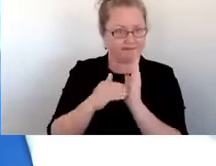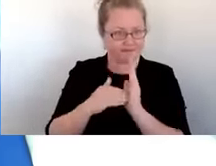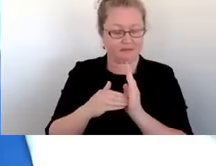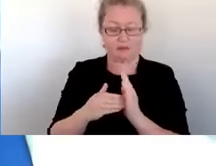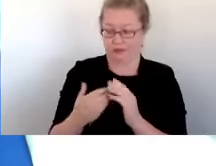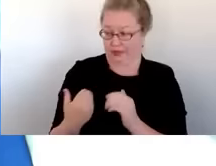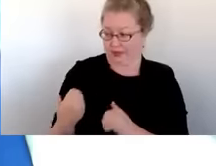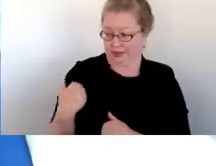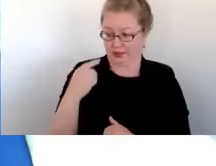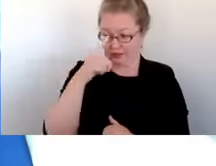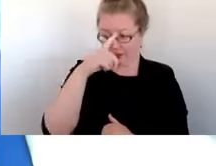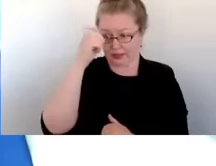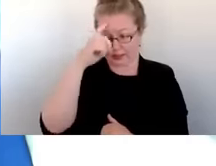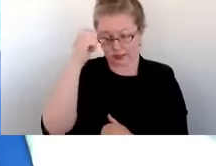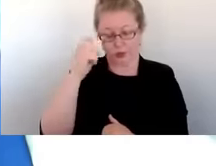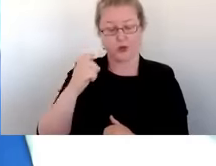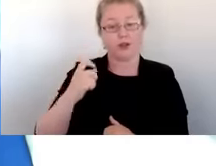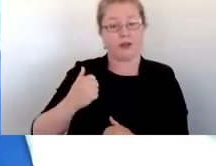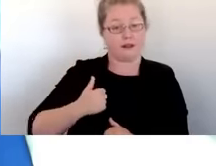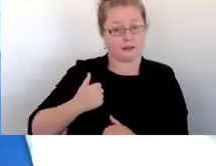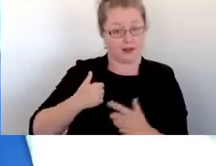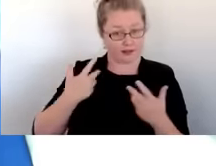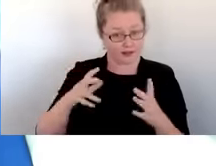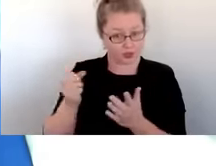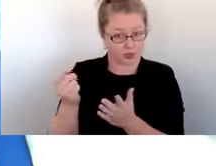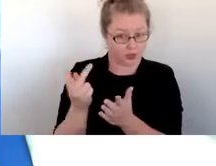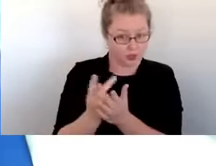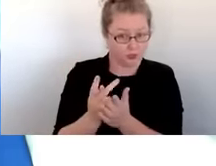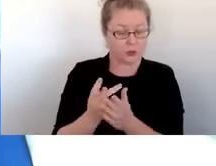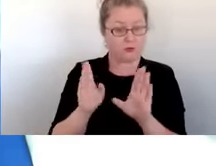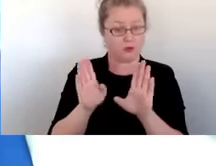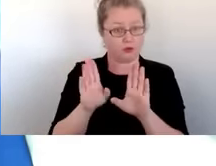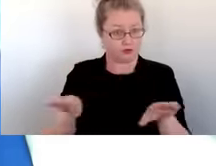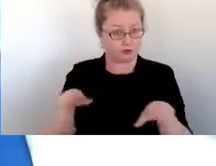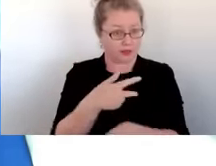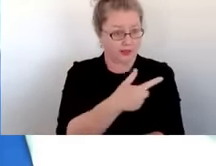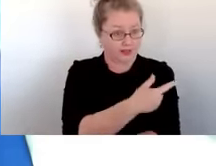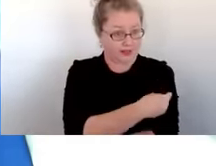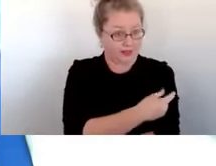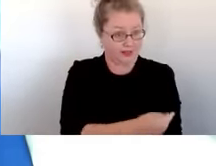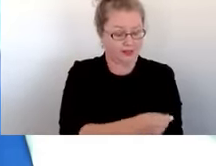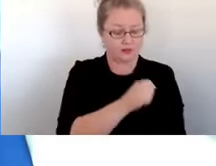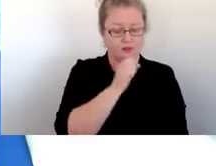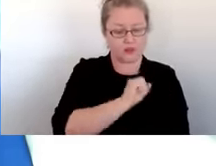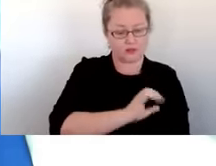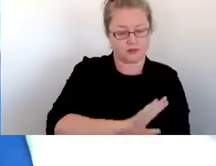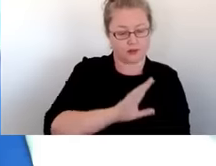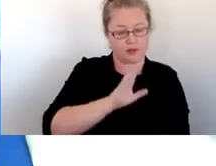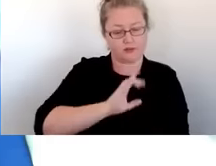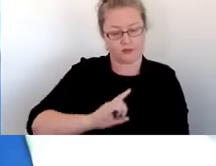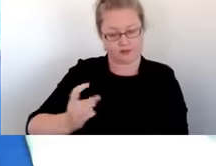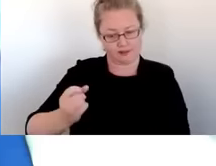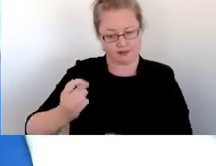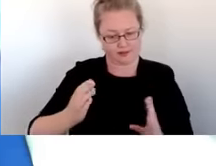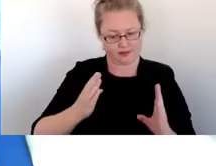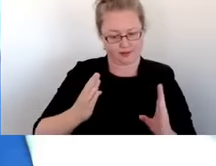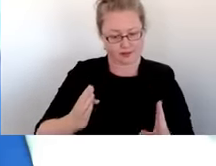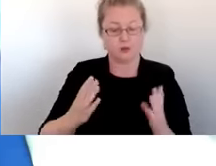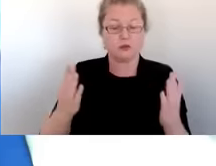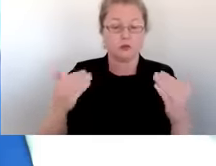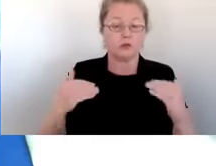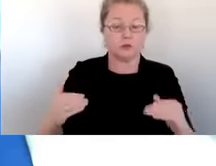a pediatric COVID-19 vaccine, a booster dose for children ages 5 to 11, and on September 1st, approval of a